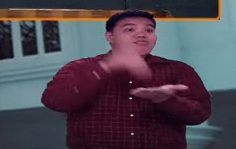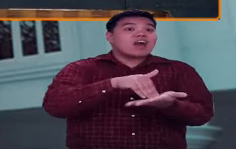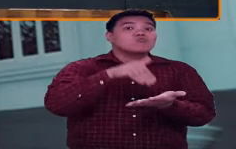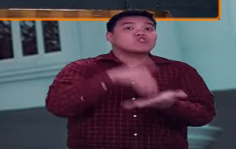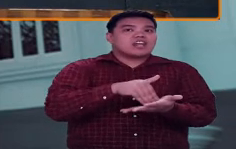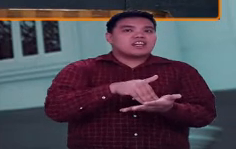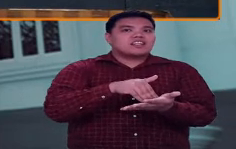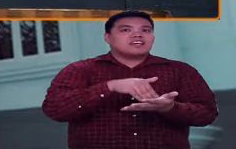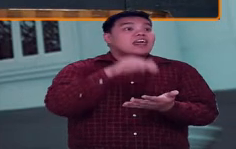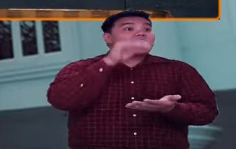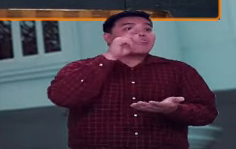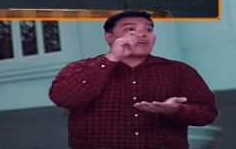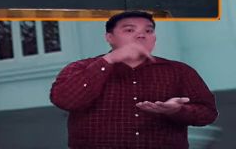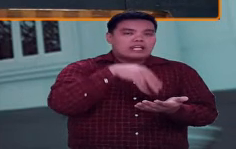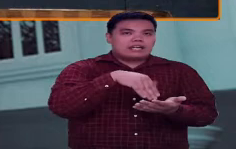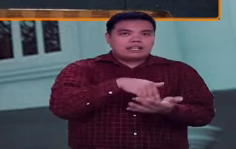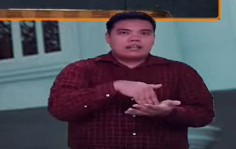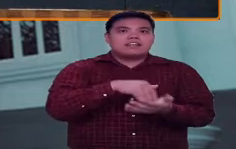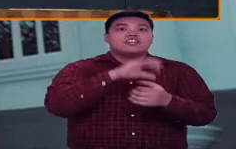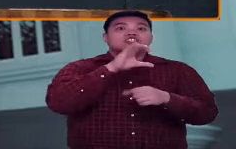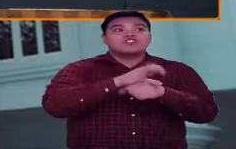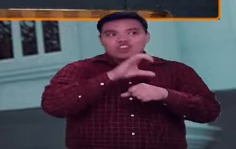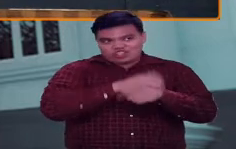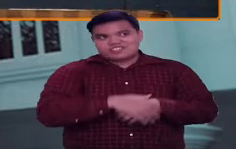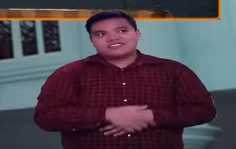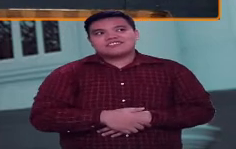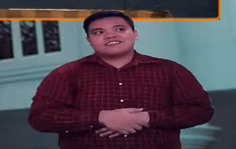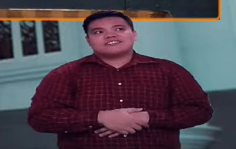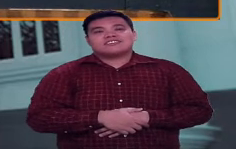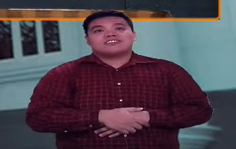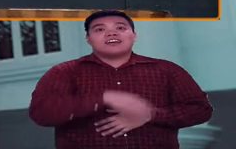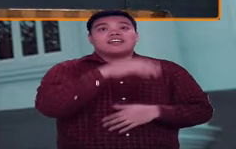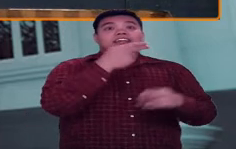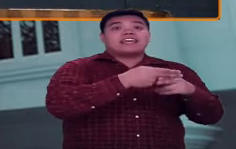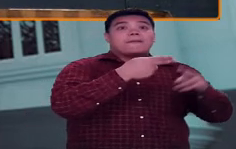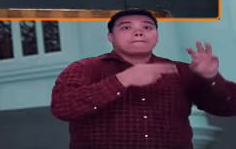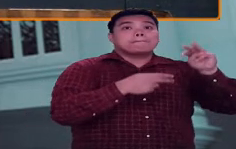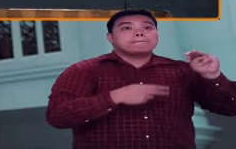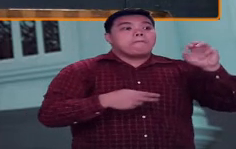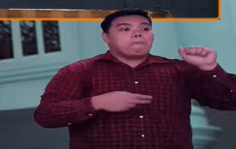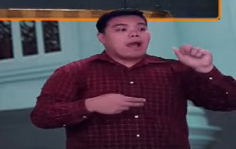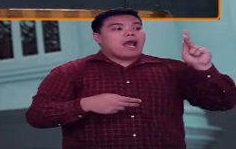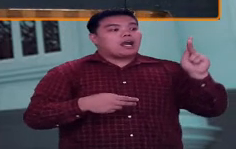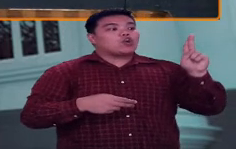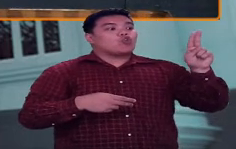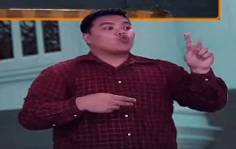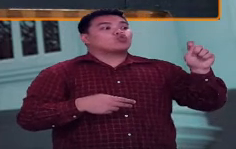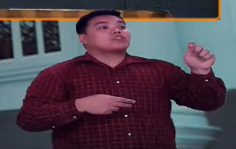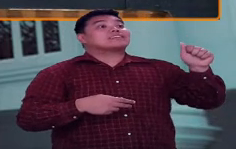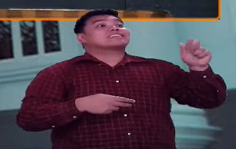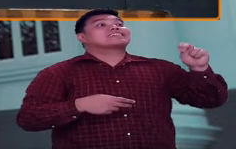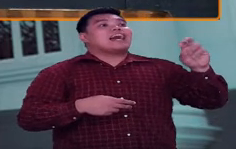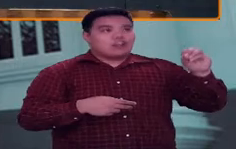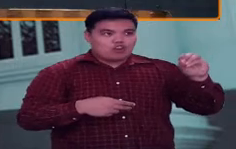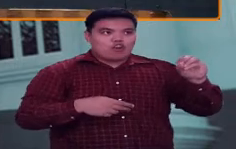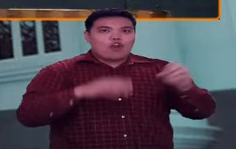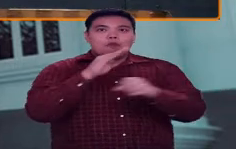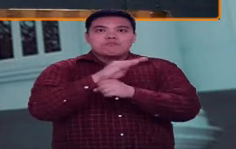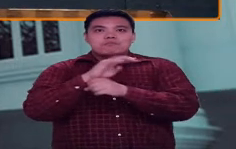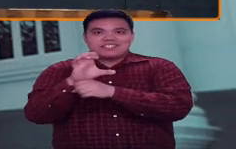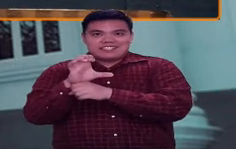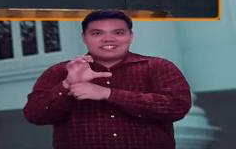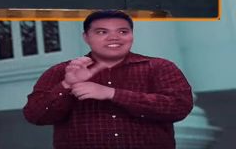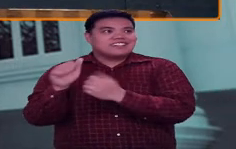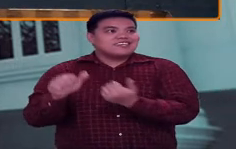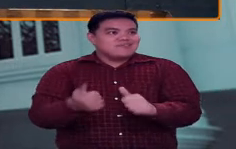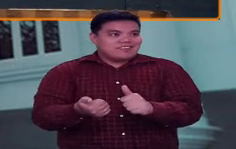our missionaries and national pastors. This is Makutano Bible Baptist Church that recently built a new